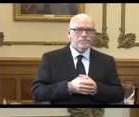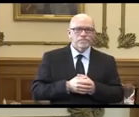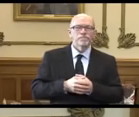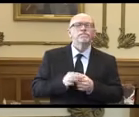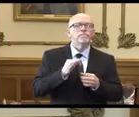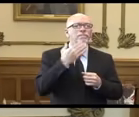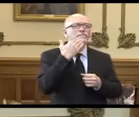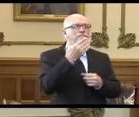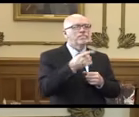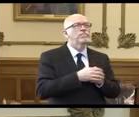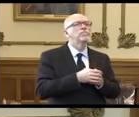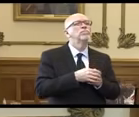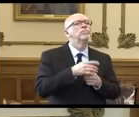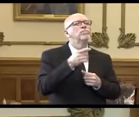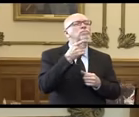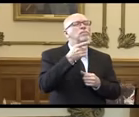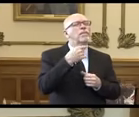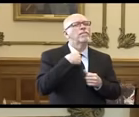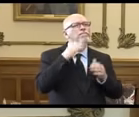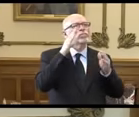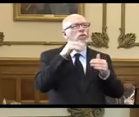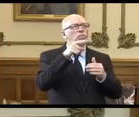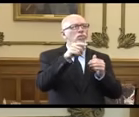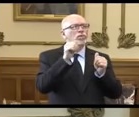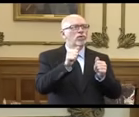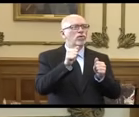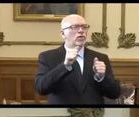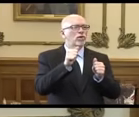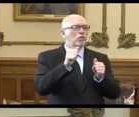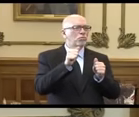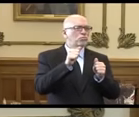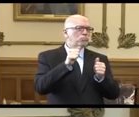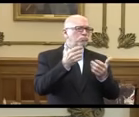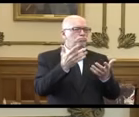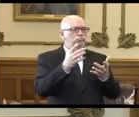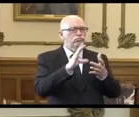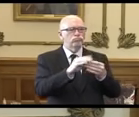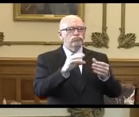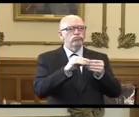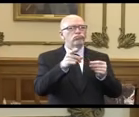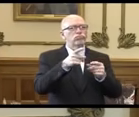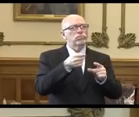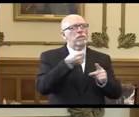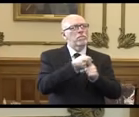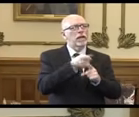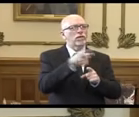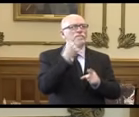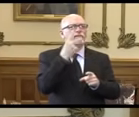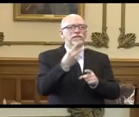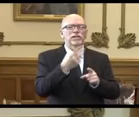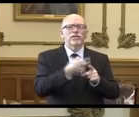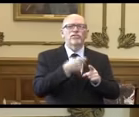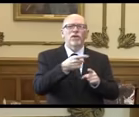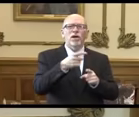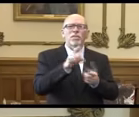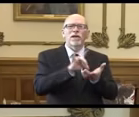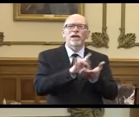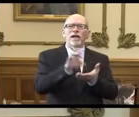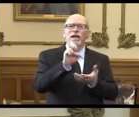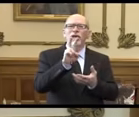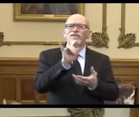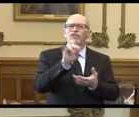Thank you. I was hoping that you might address those impacts that you've seen from the eviction